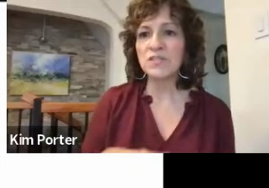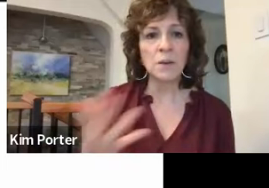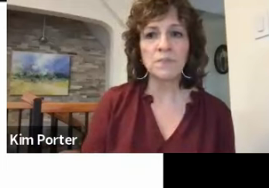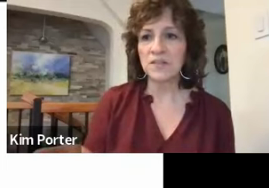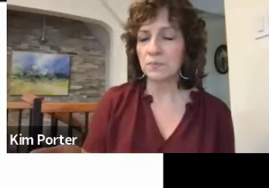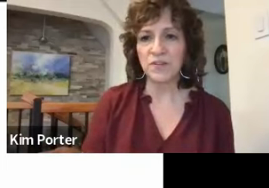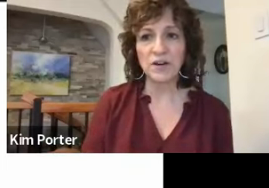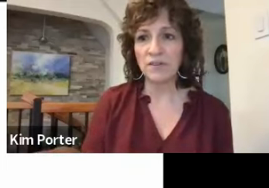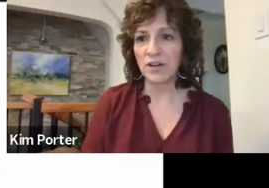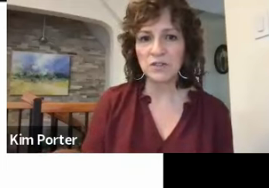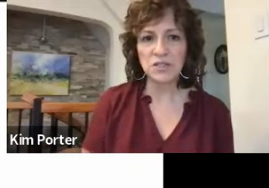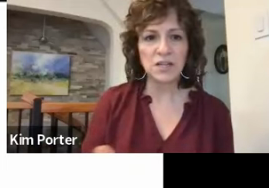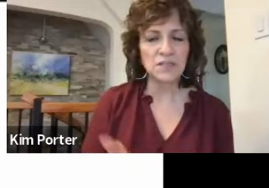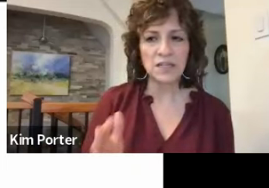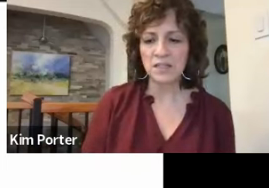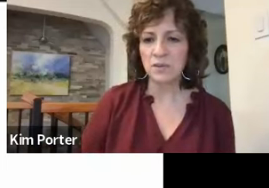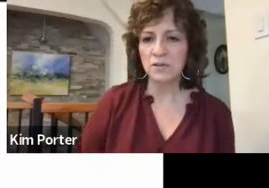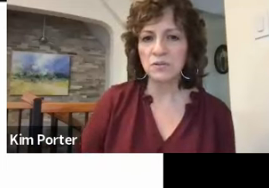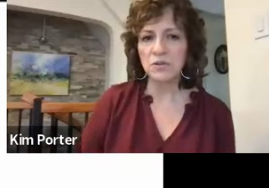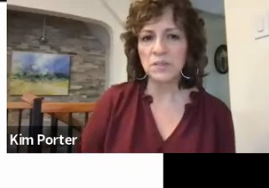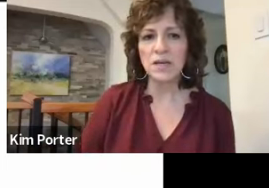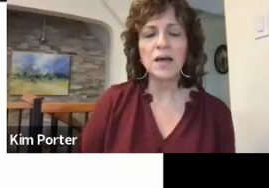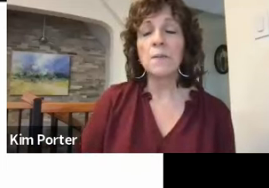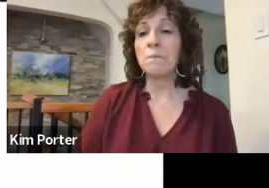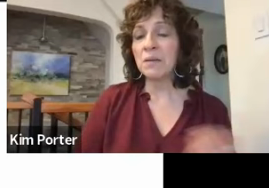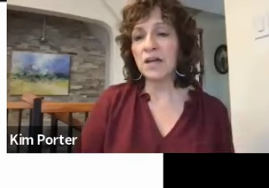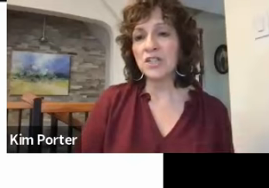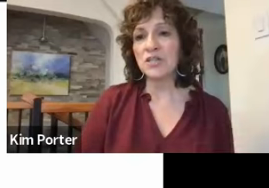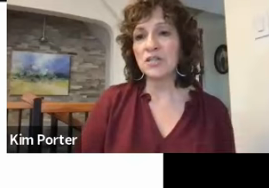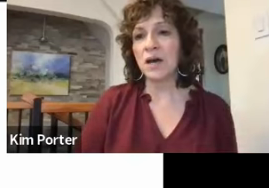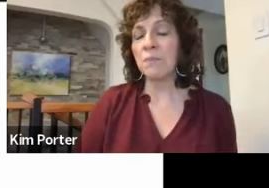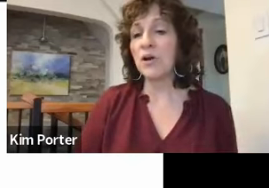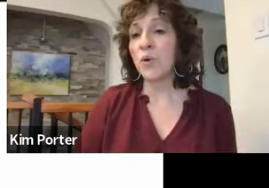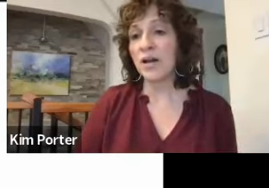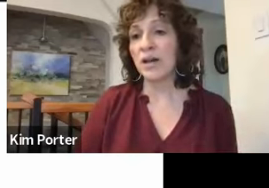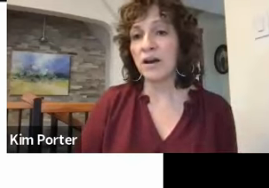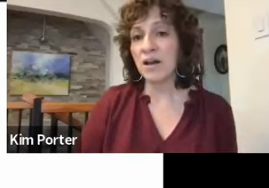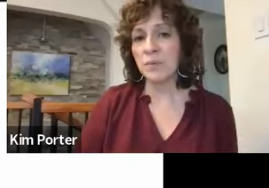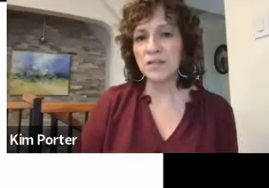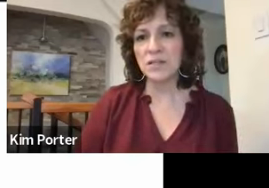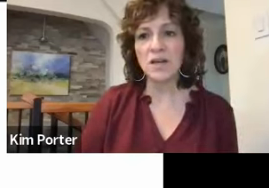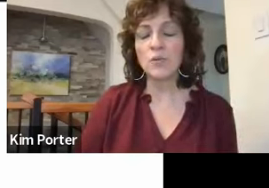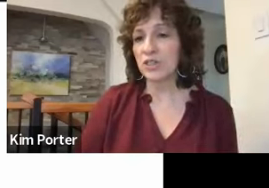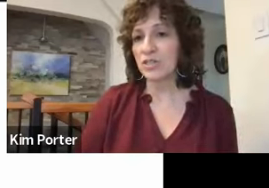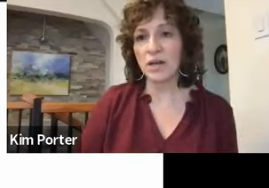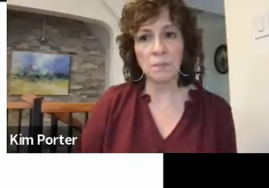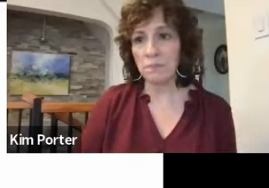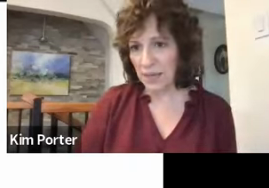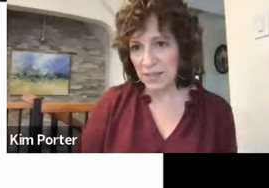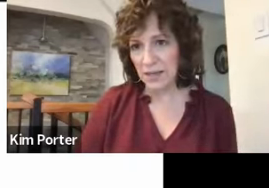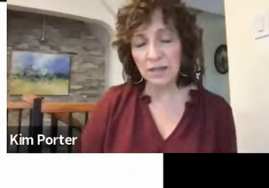not 12-step. That's very interesting. I've attended some of those groups. Ben mentioned a Marijuana Anonymous, which